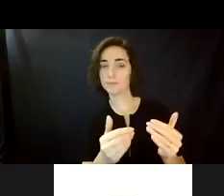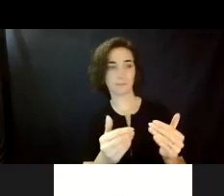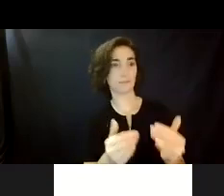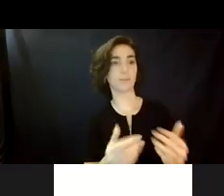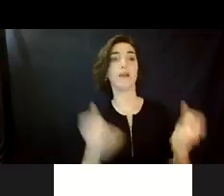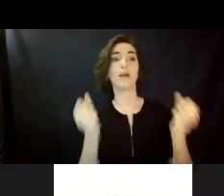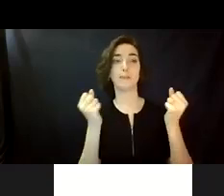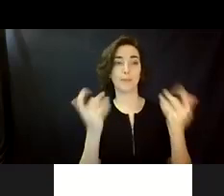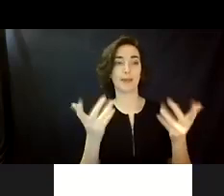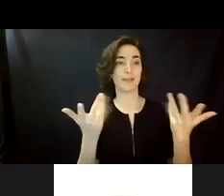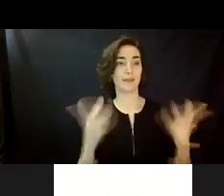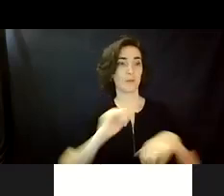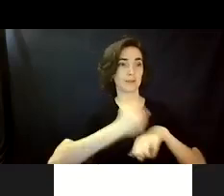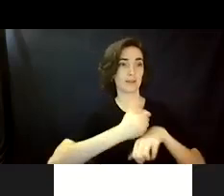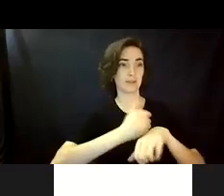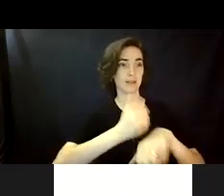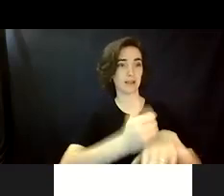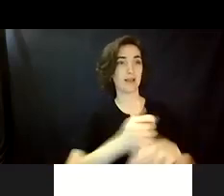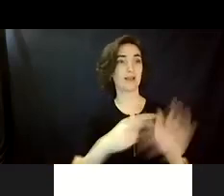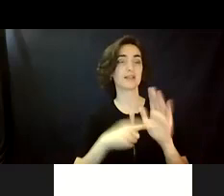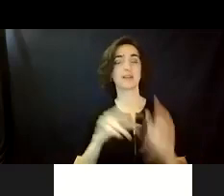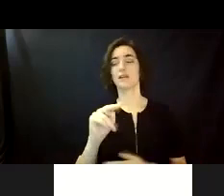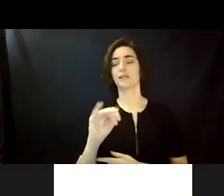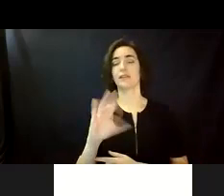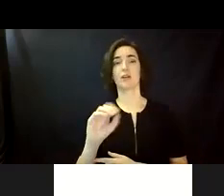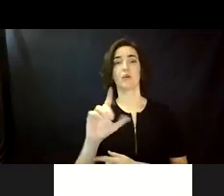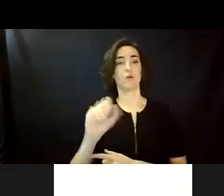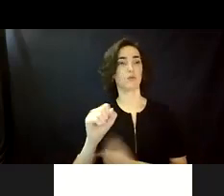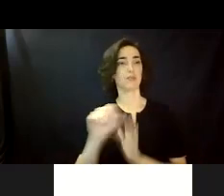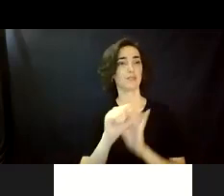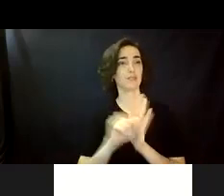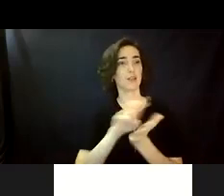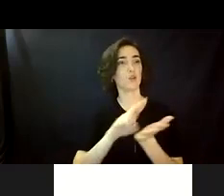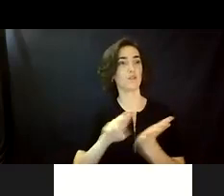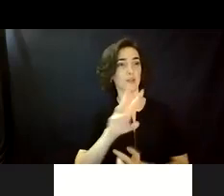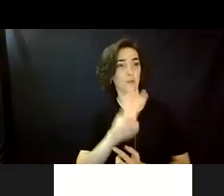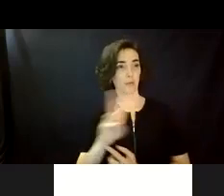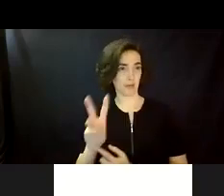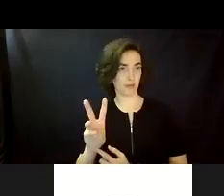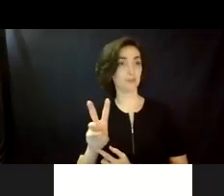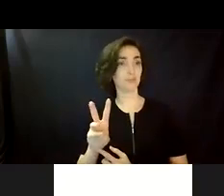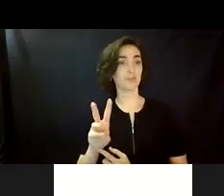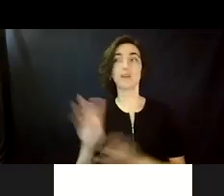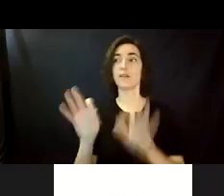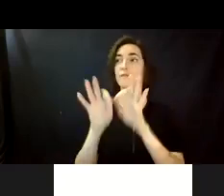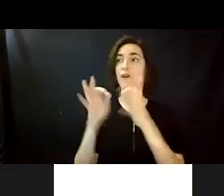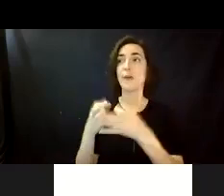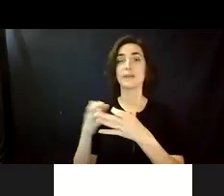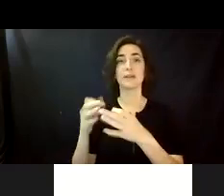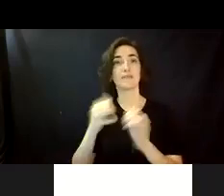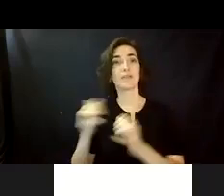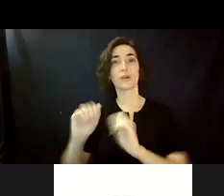that are in place on the Nicholls State University webpage that families and individuals can go to and read